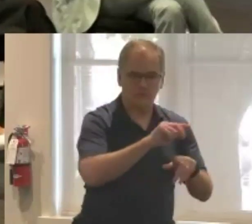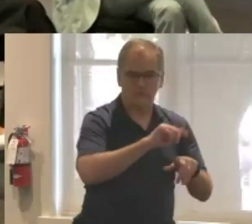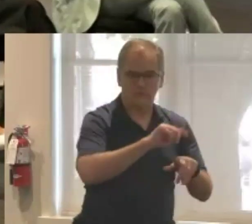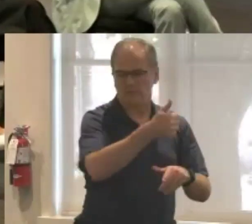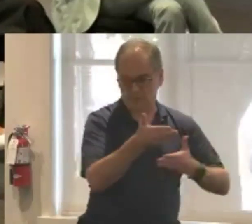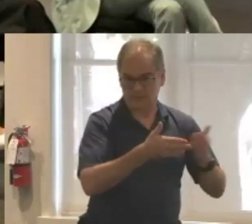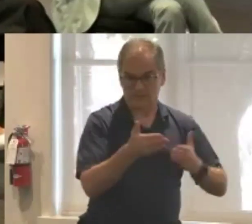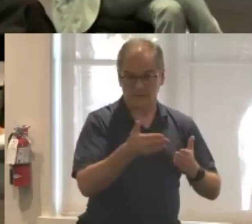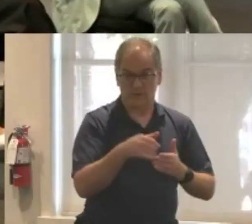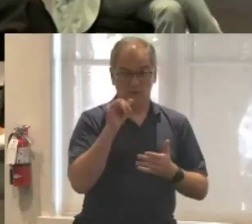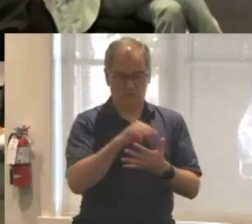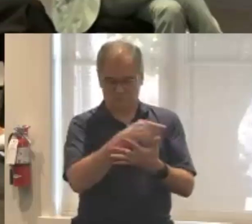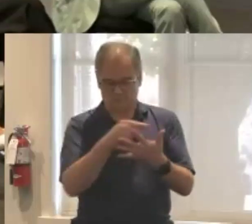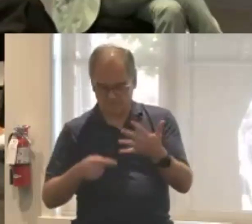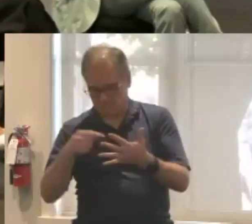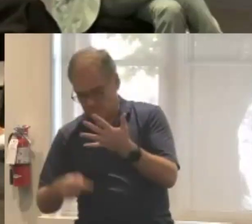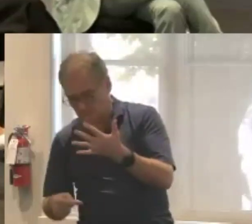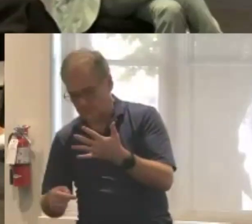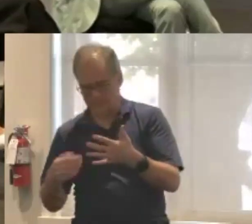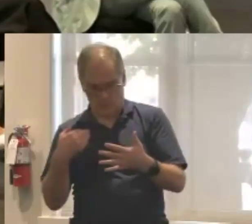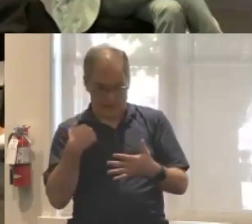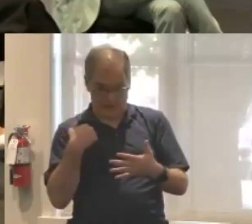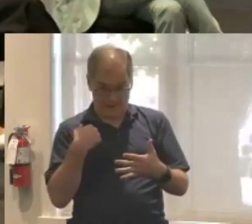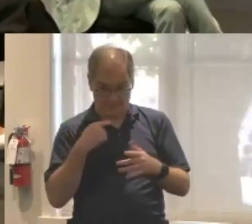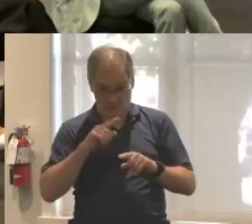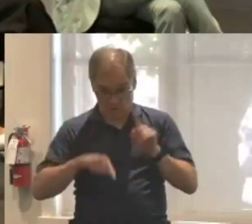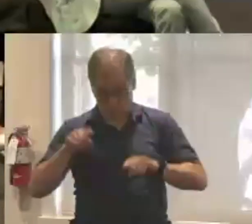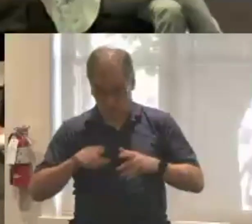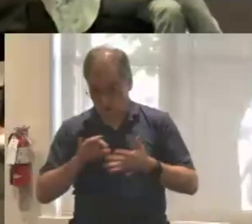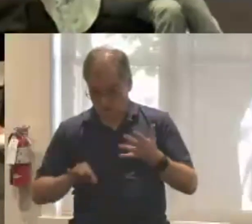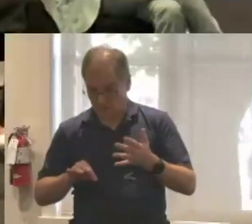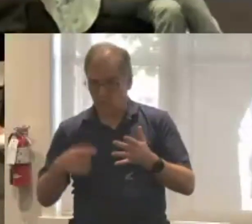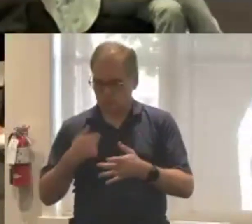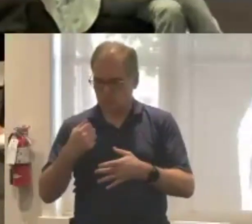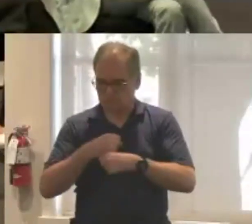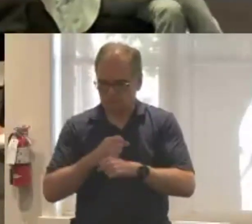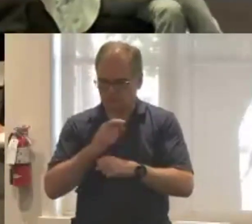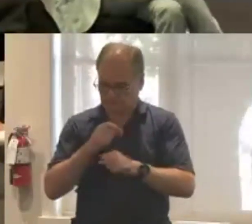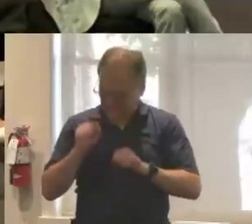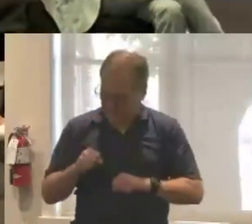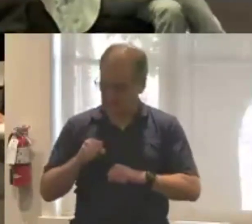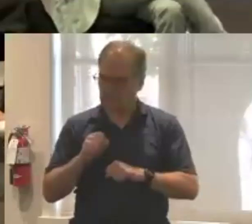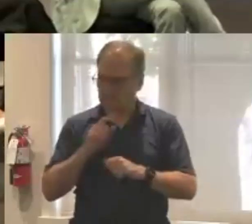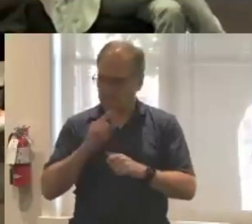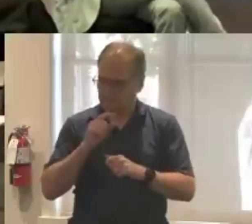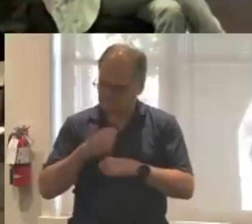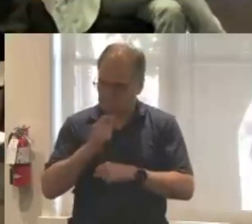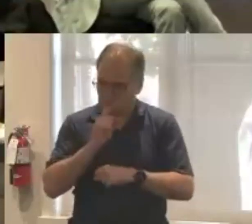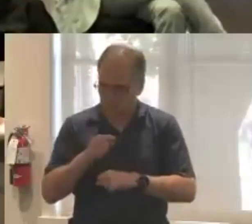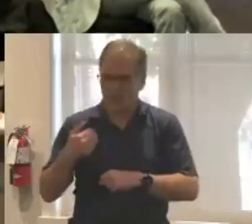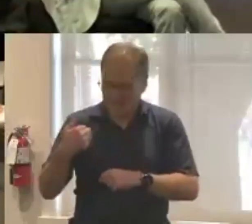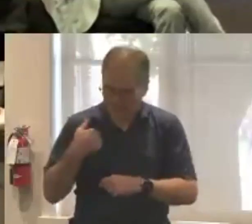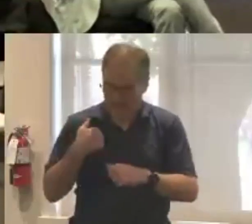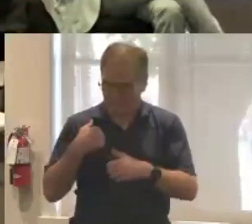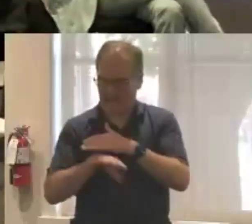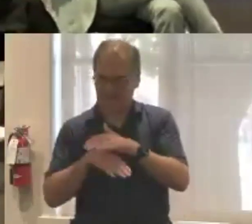that we can address all mental health and all trauma cases that come through youth assisting youth. Thank you. Thank you very much,